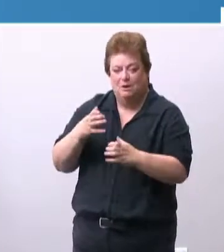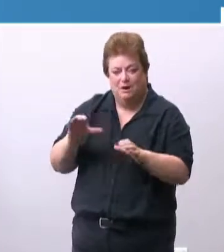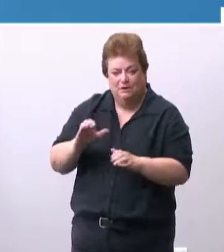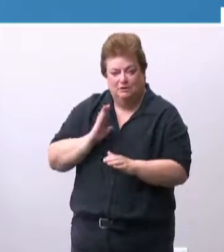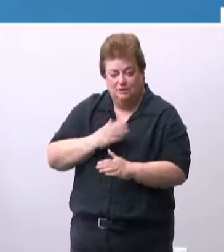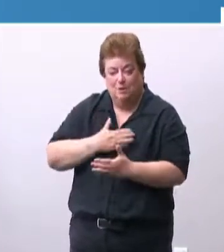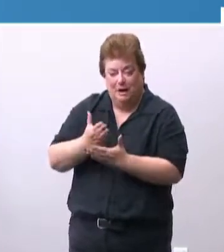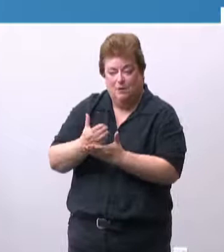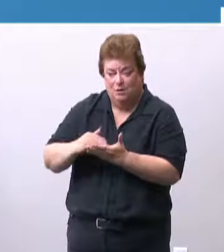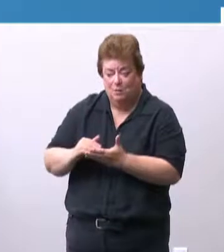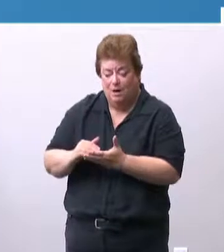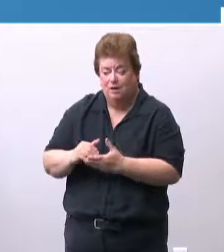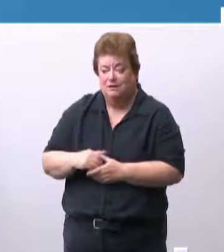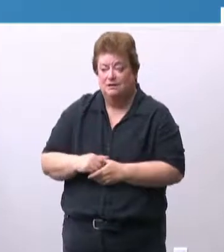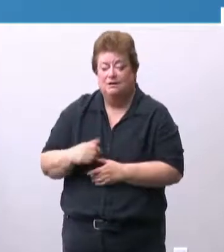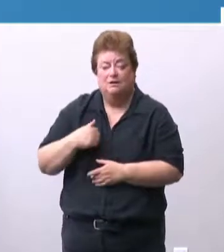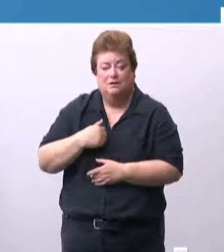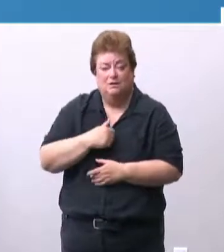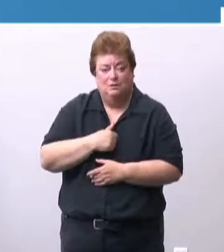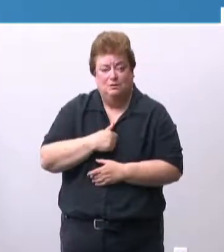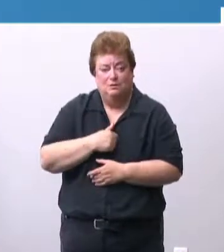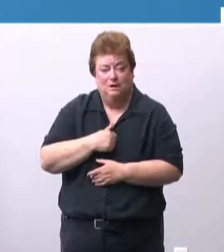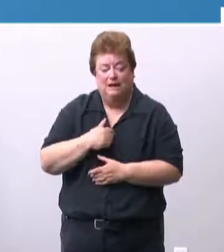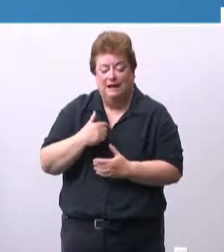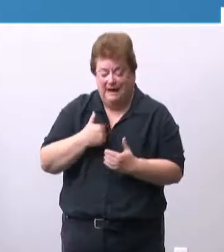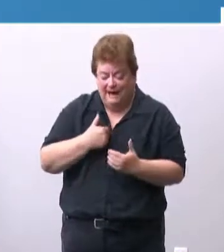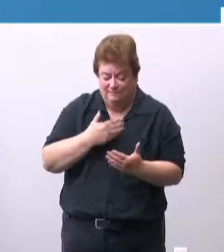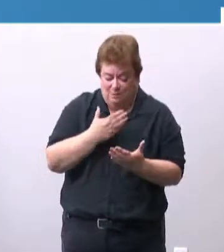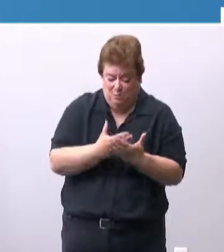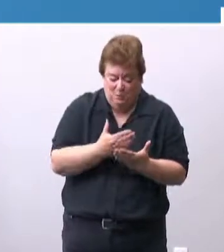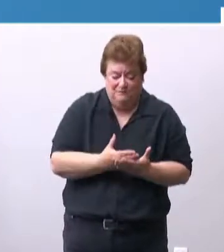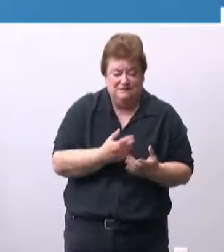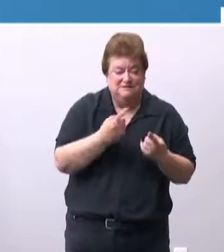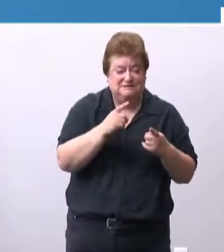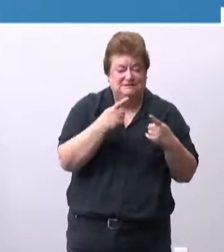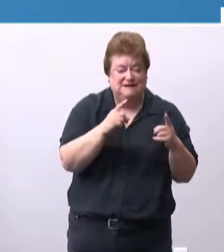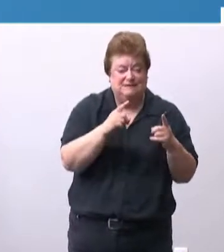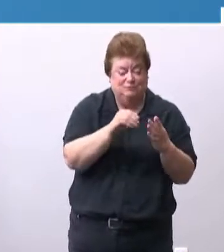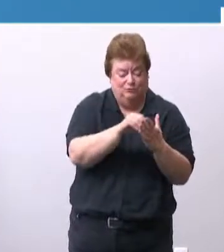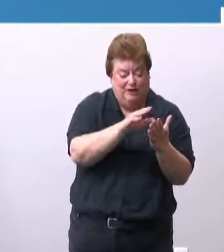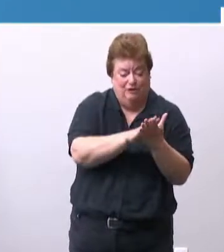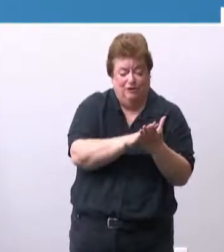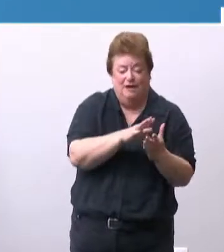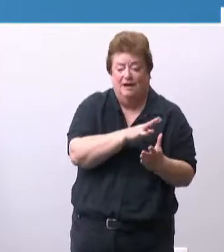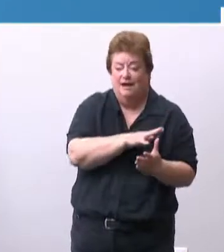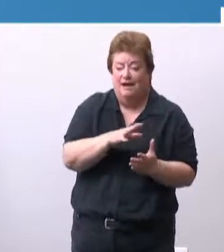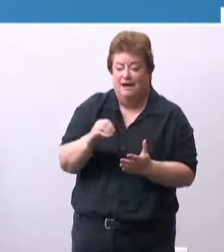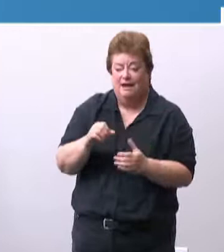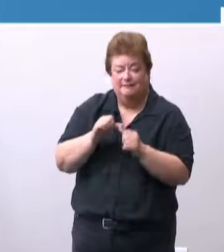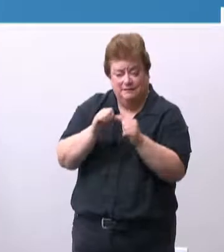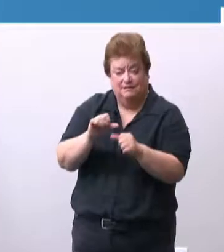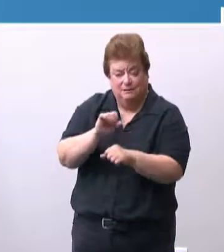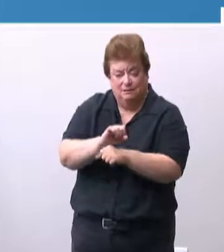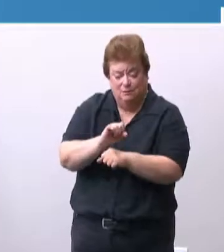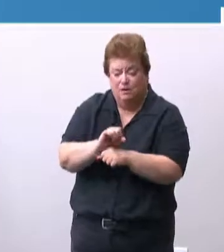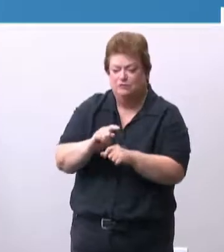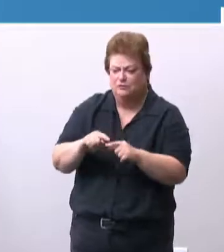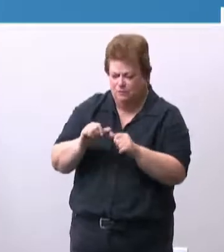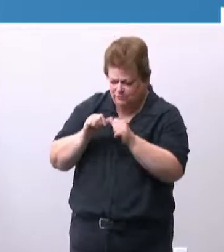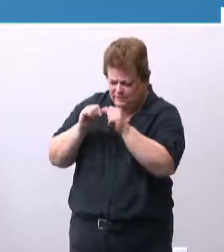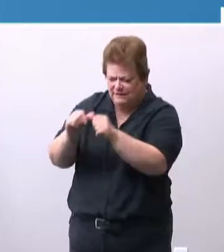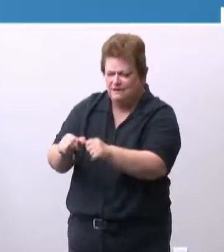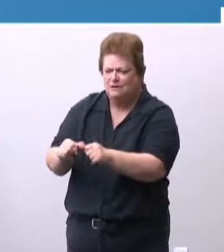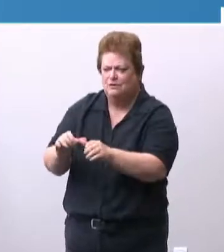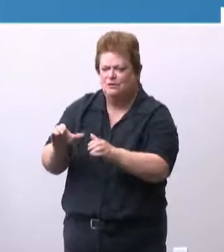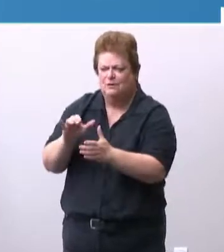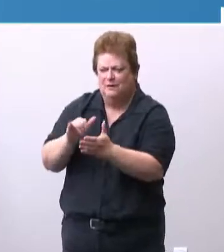and I think that we've got a proven success record right now. Let's continue the work, and let's make it a community-wide effort,